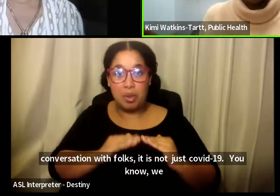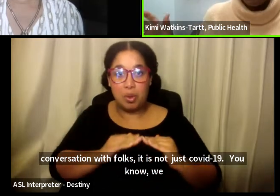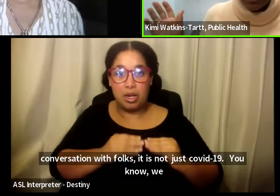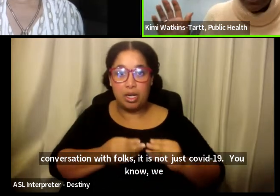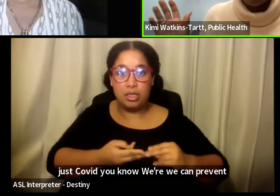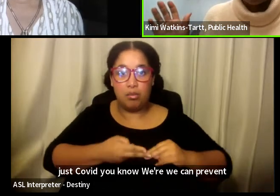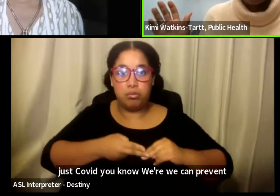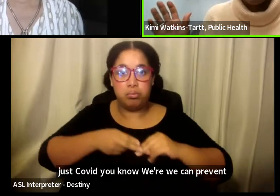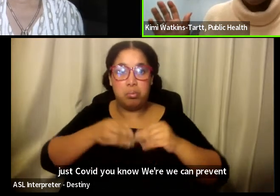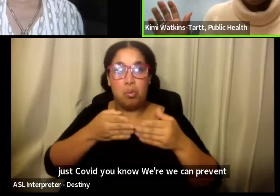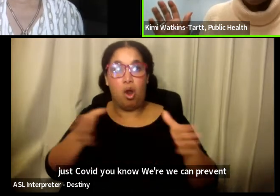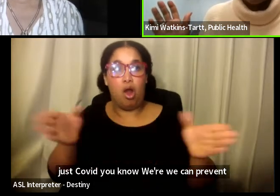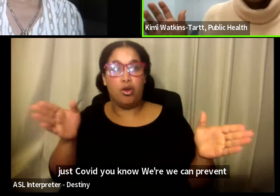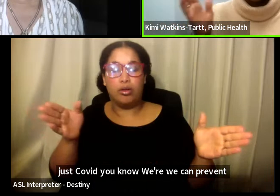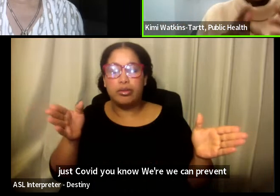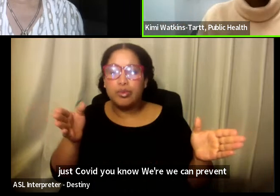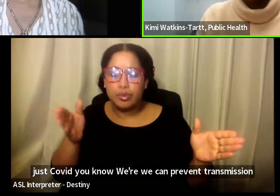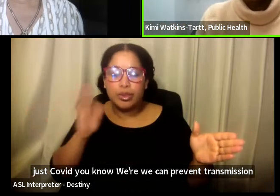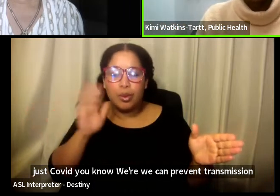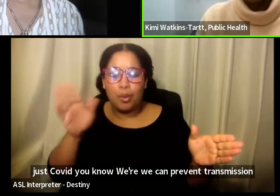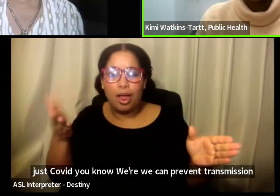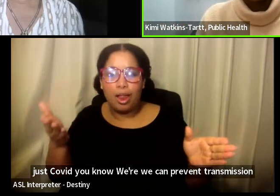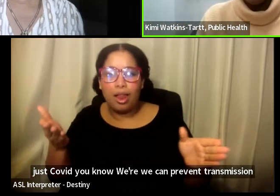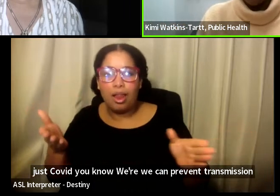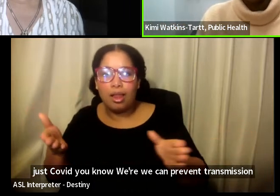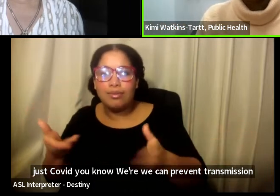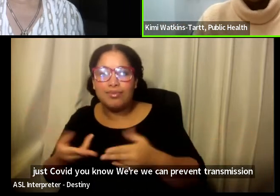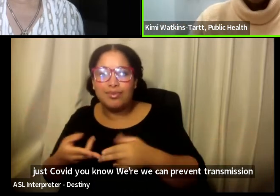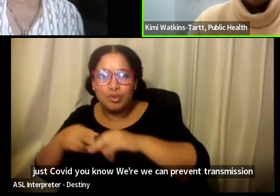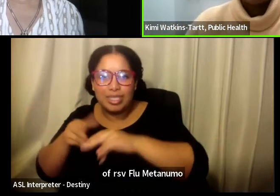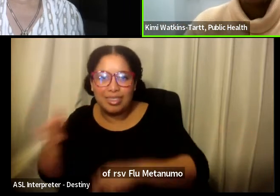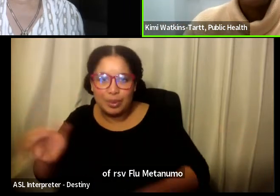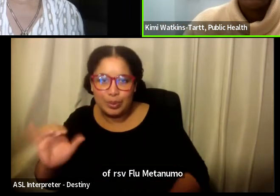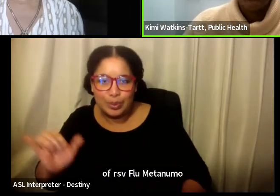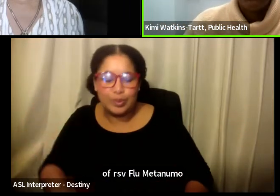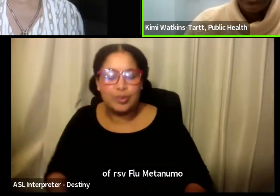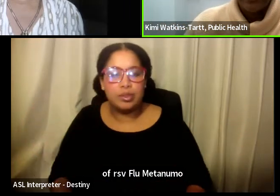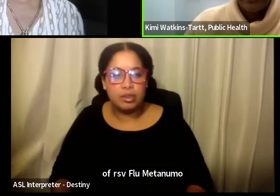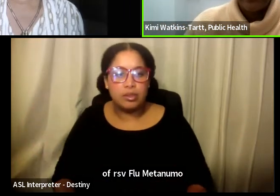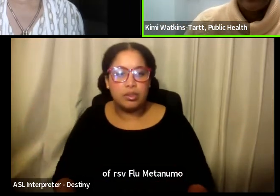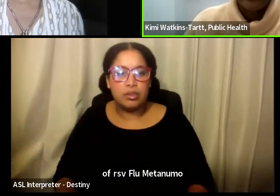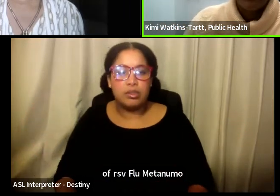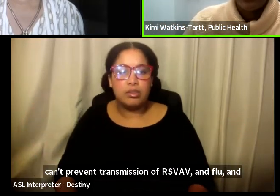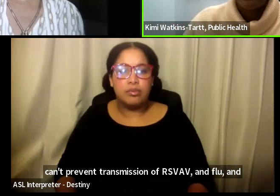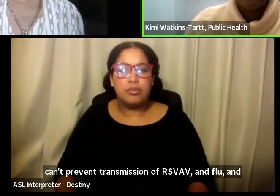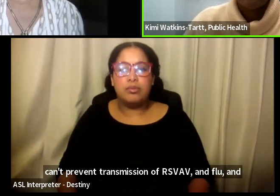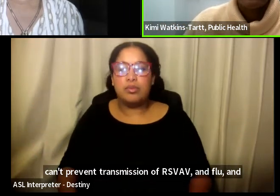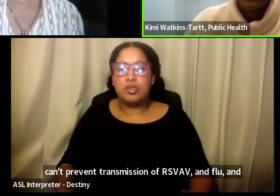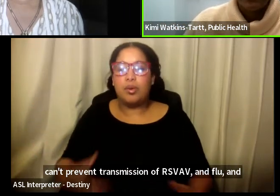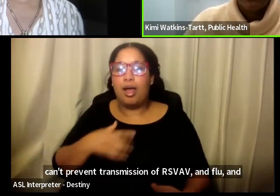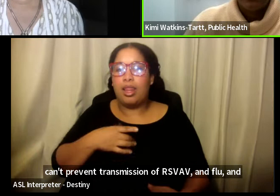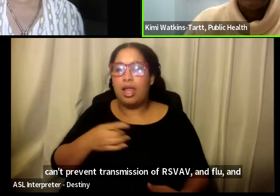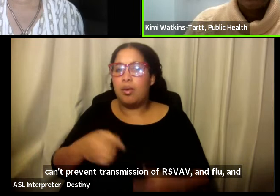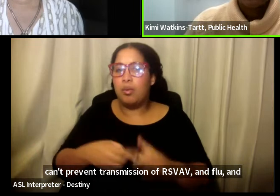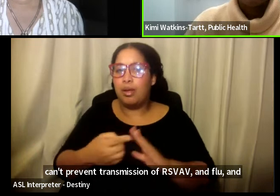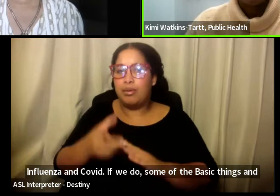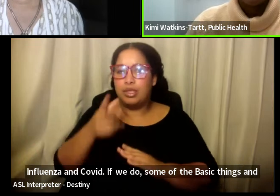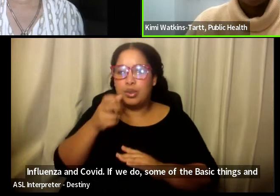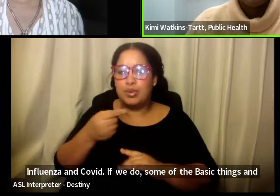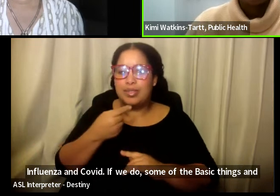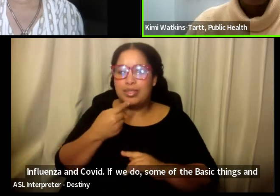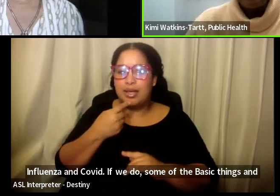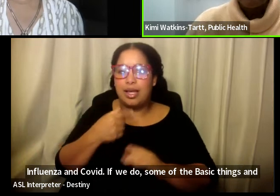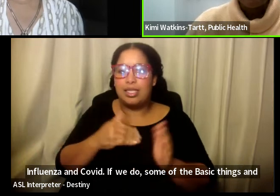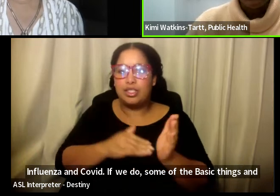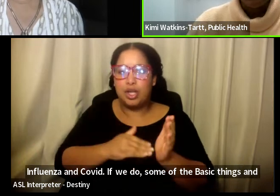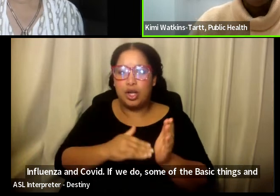broader community, it is going up there too. And so I like what I hear you saying, Dr.